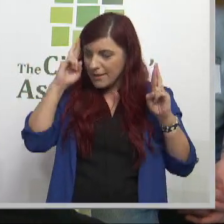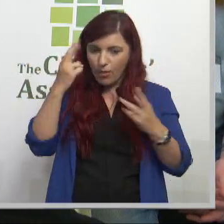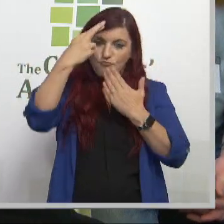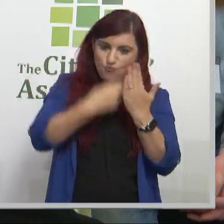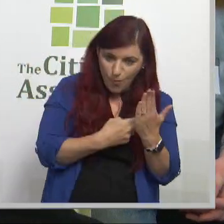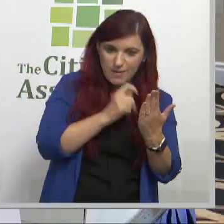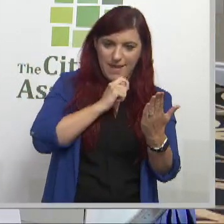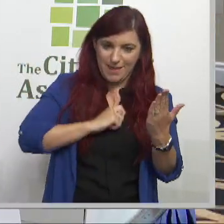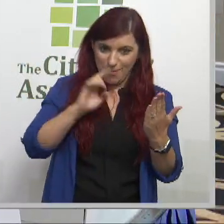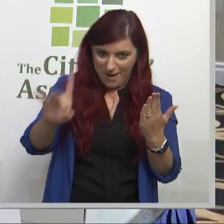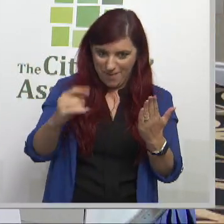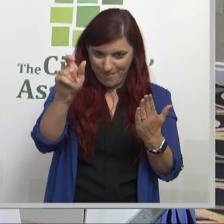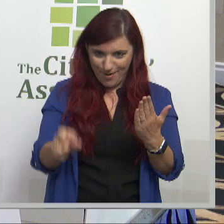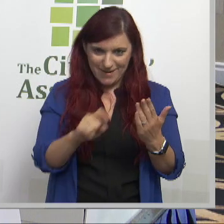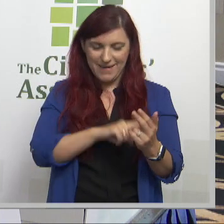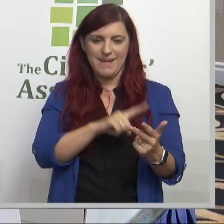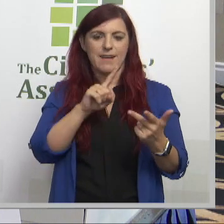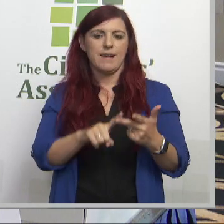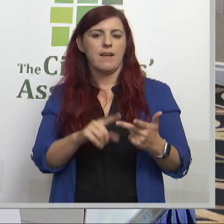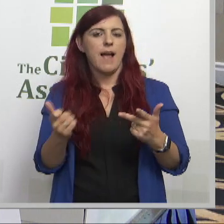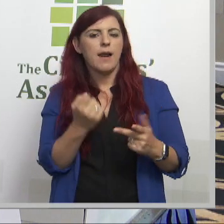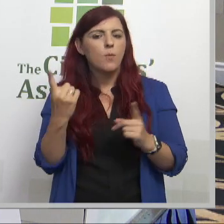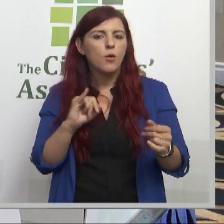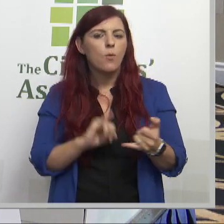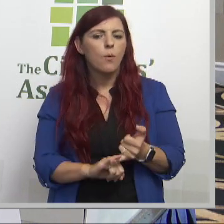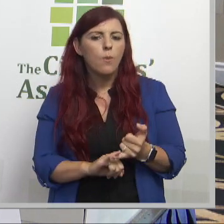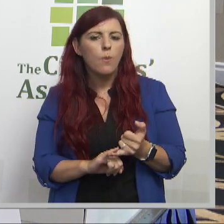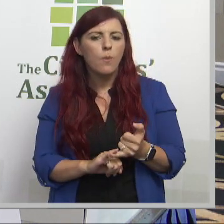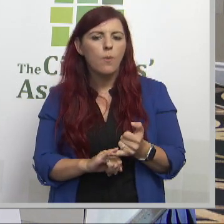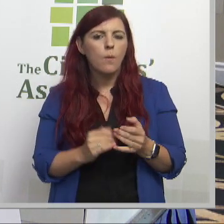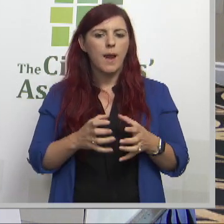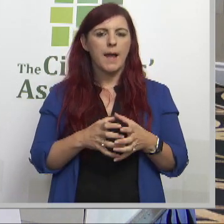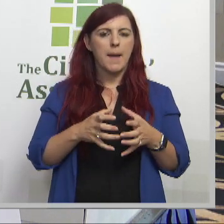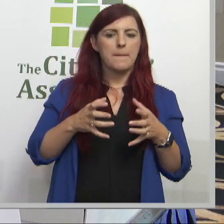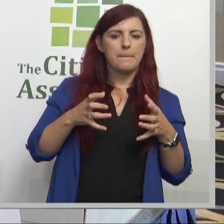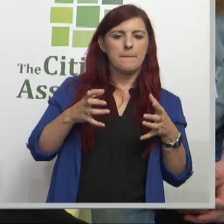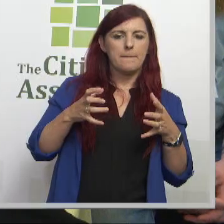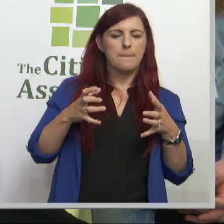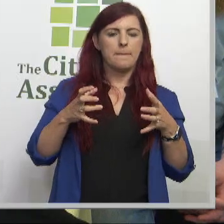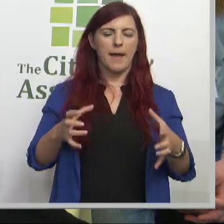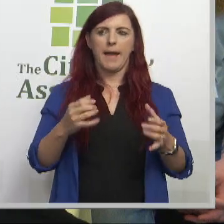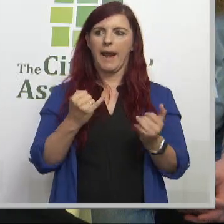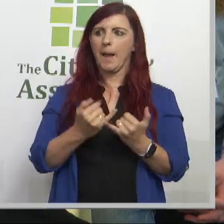us, okay? And then lastly, do we have any really big personality that's after emerging?